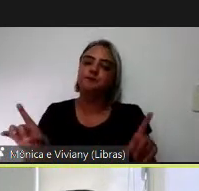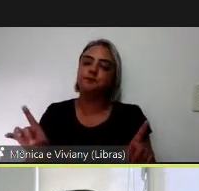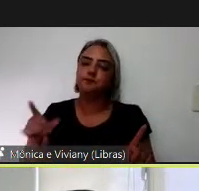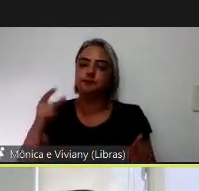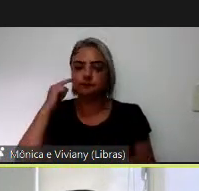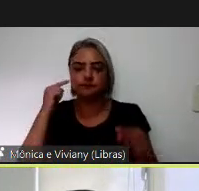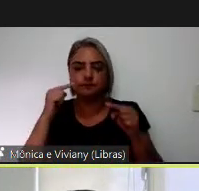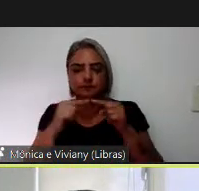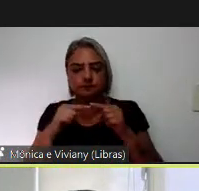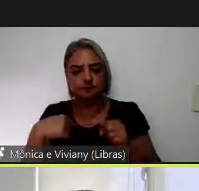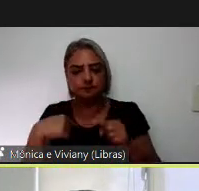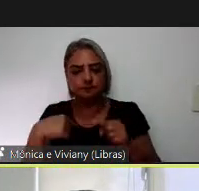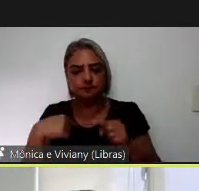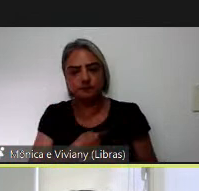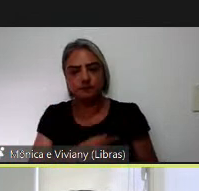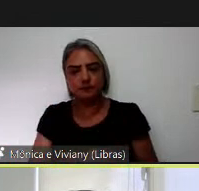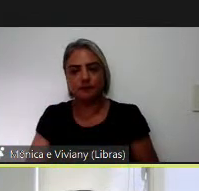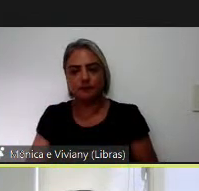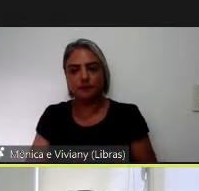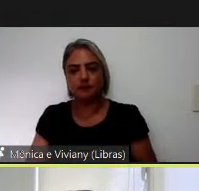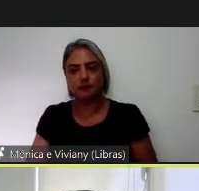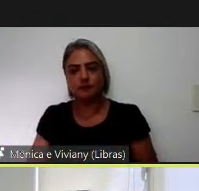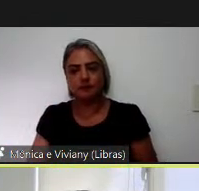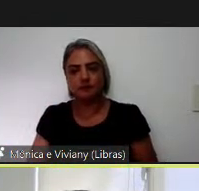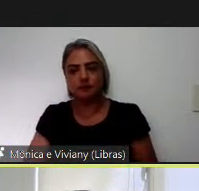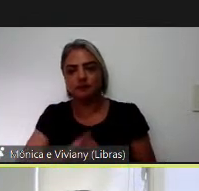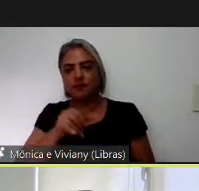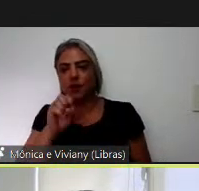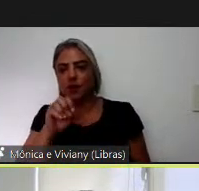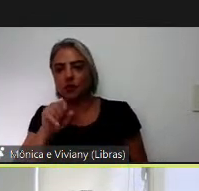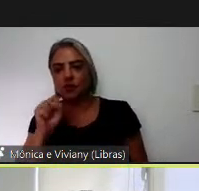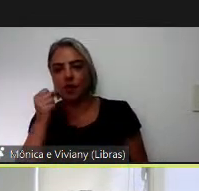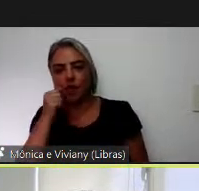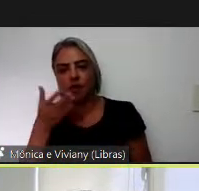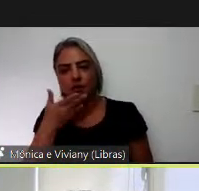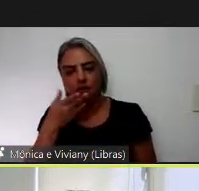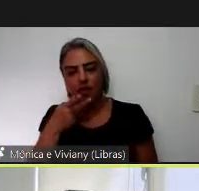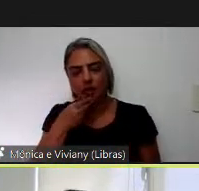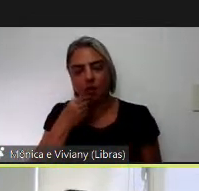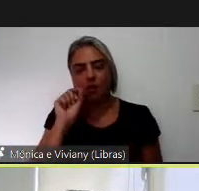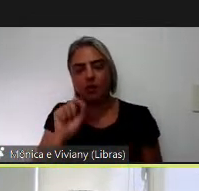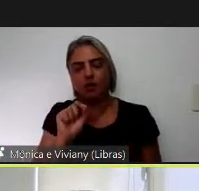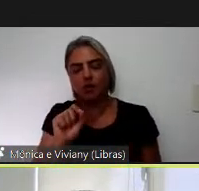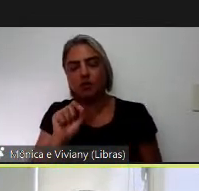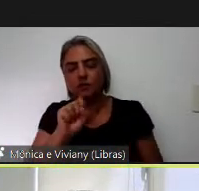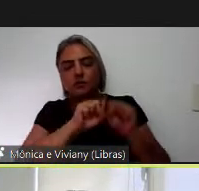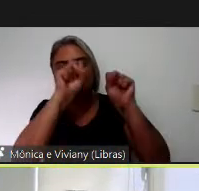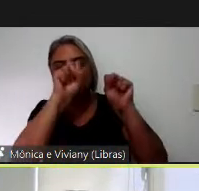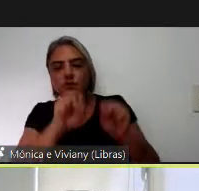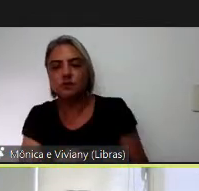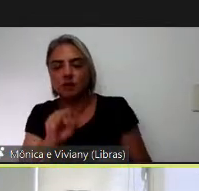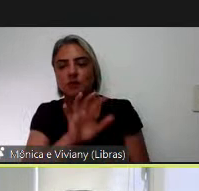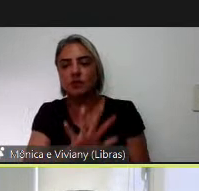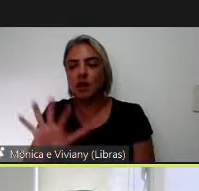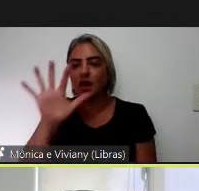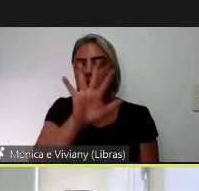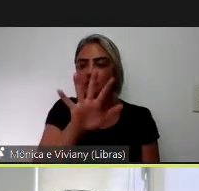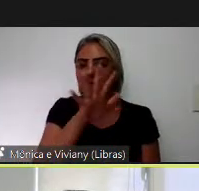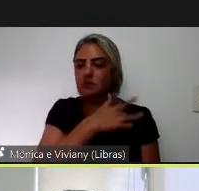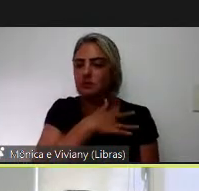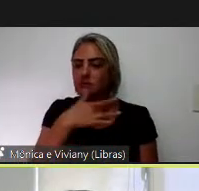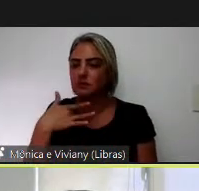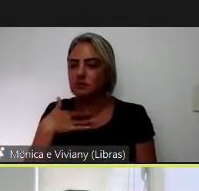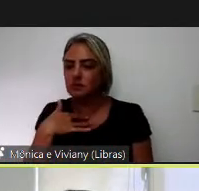local and federal ways. So we have to think, as Jonas says, that all